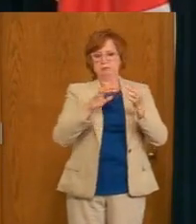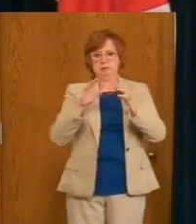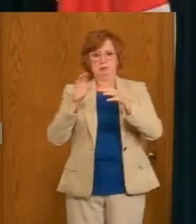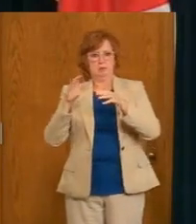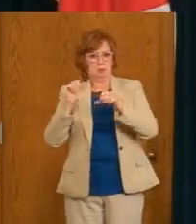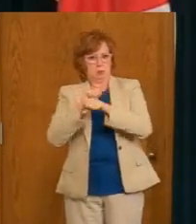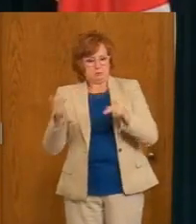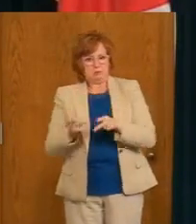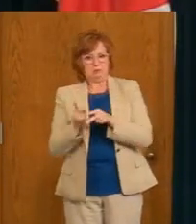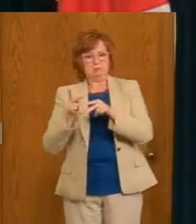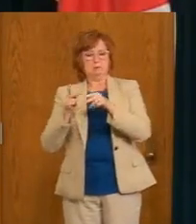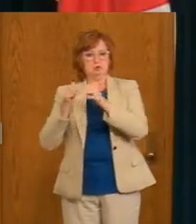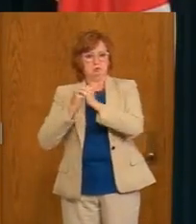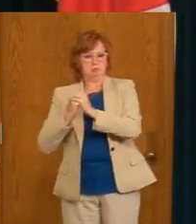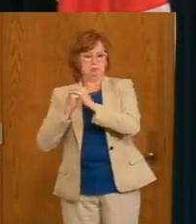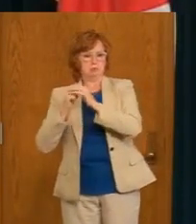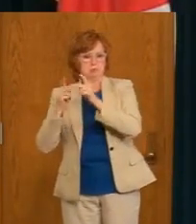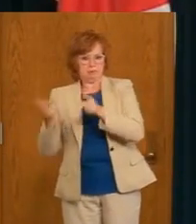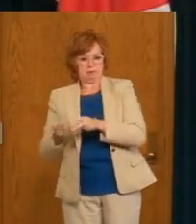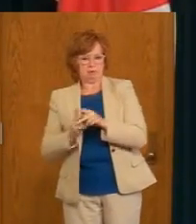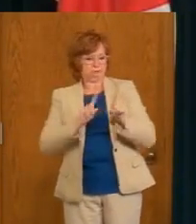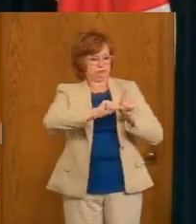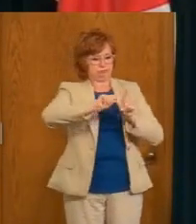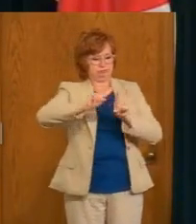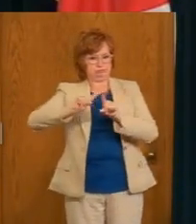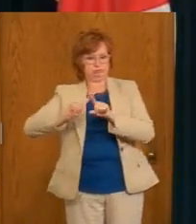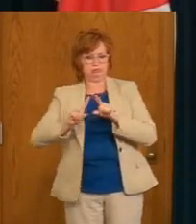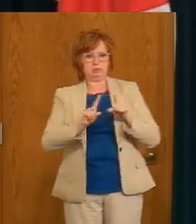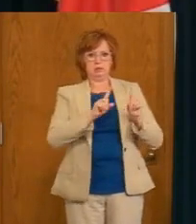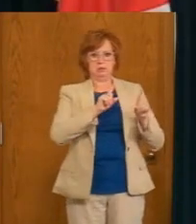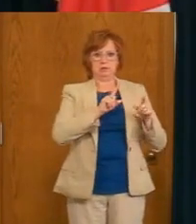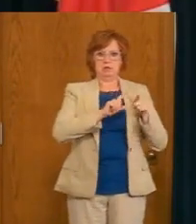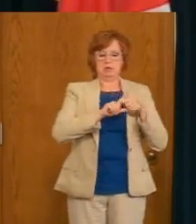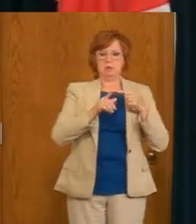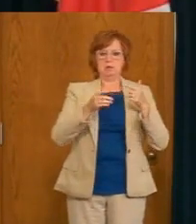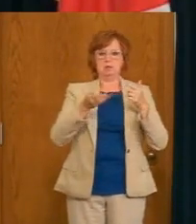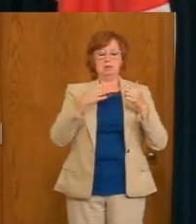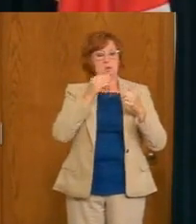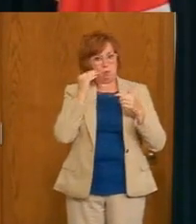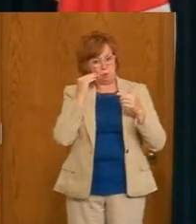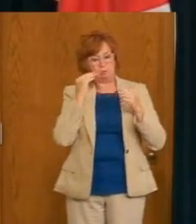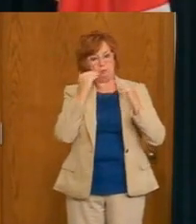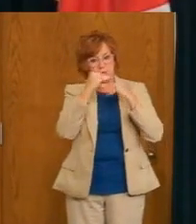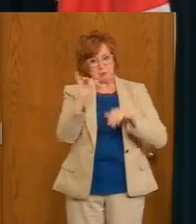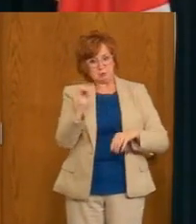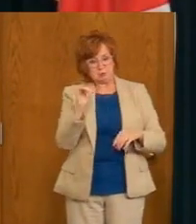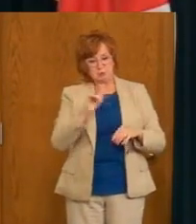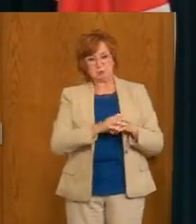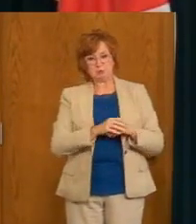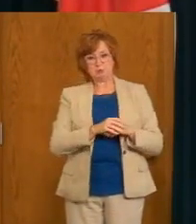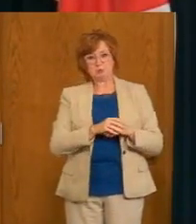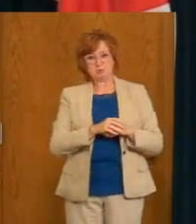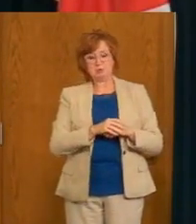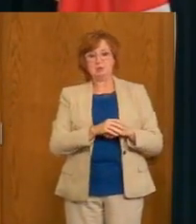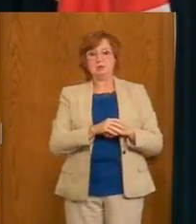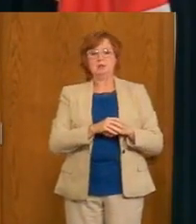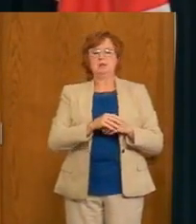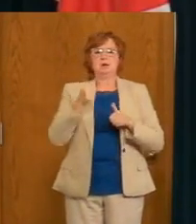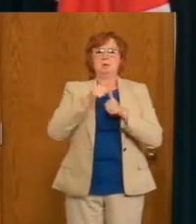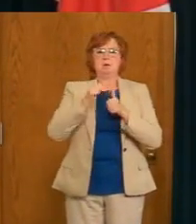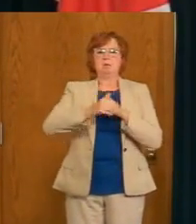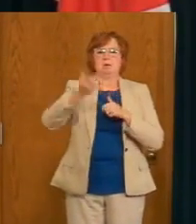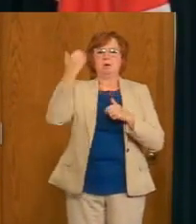on places of worship, and even some orders that were ordered on your home. Outside of wartime, I